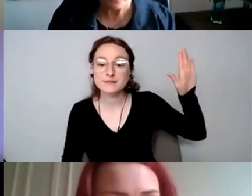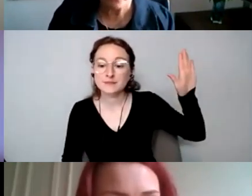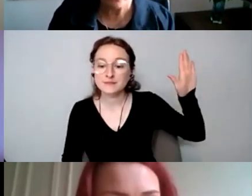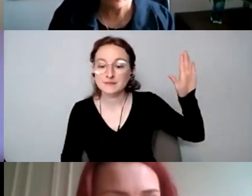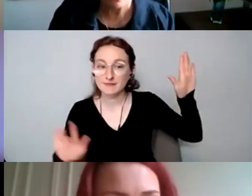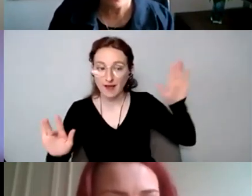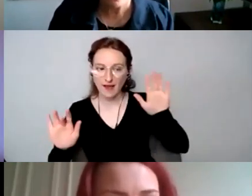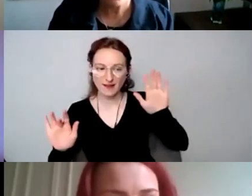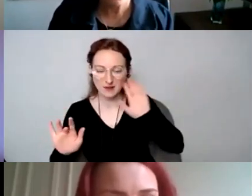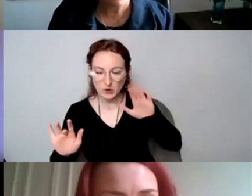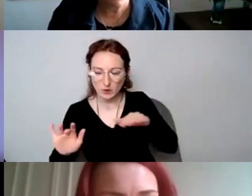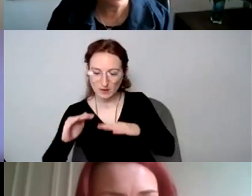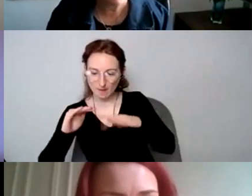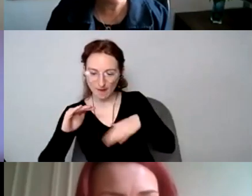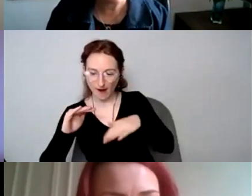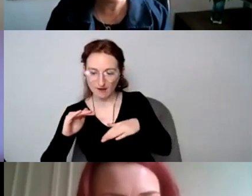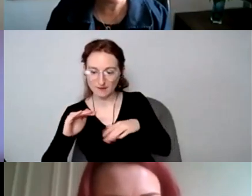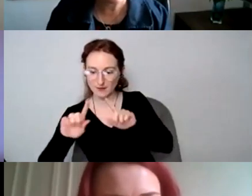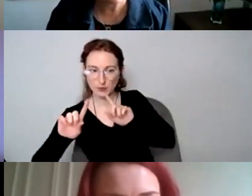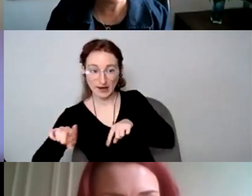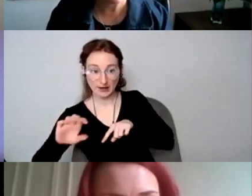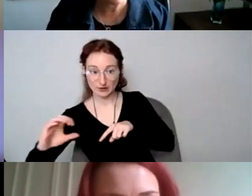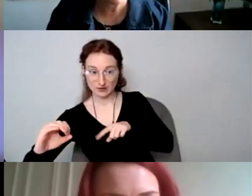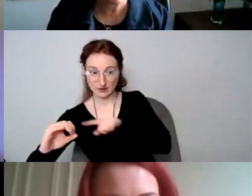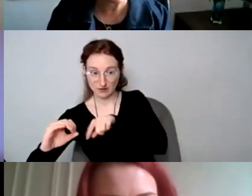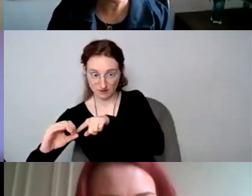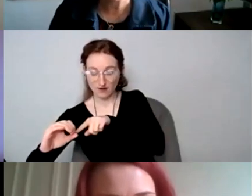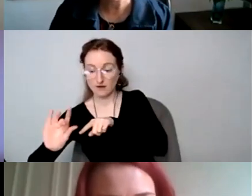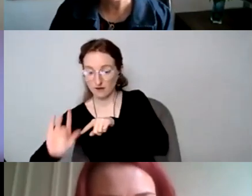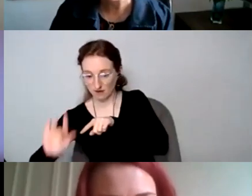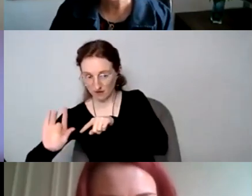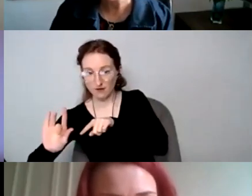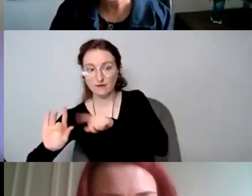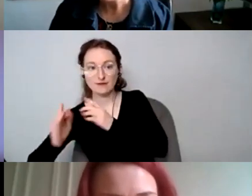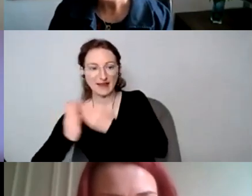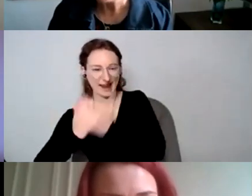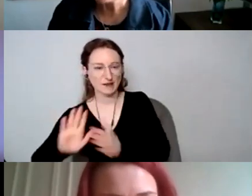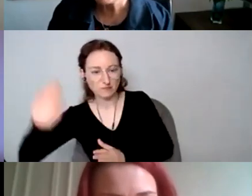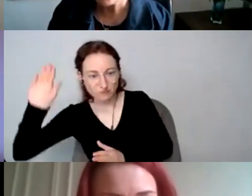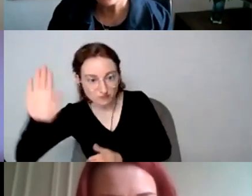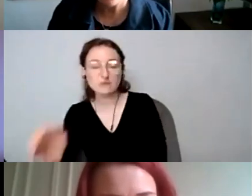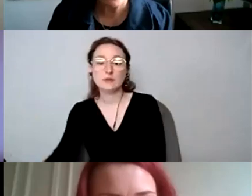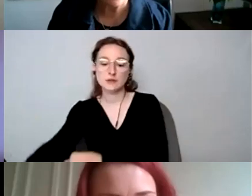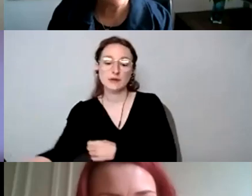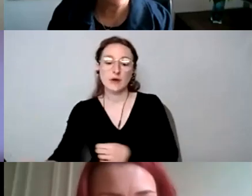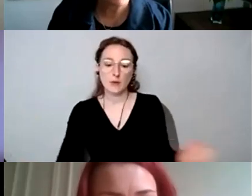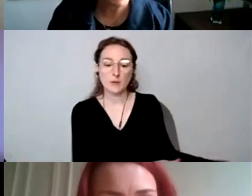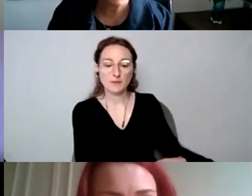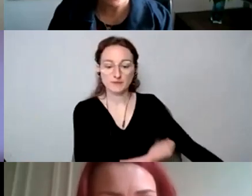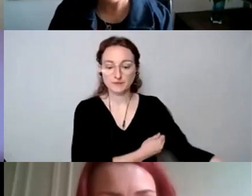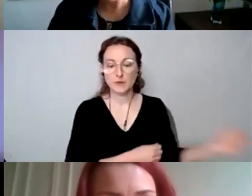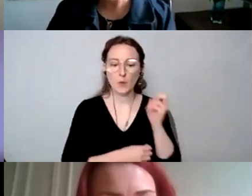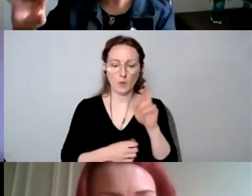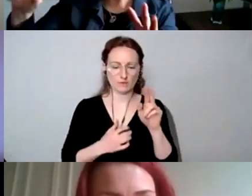hand function, or just go ahead and turn on your video and raise your hand. We'll call on you. But I'll summarize a question from